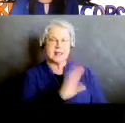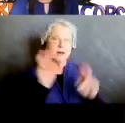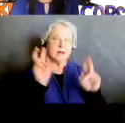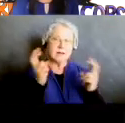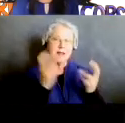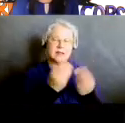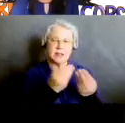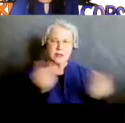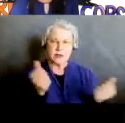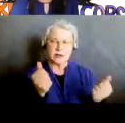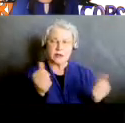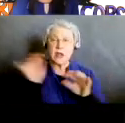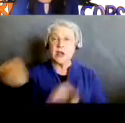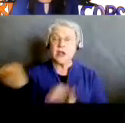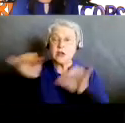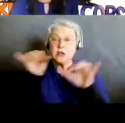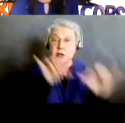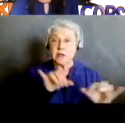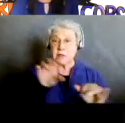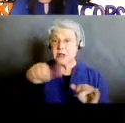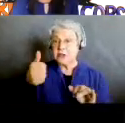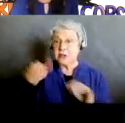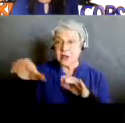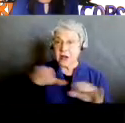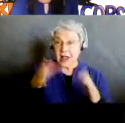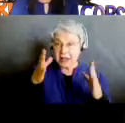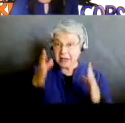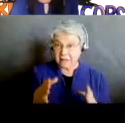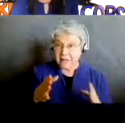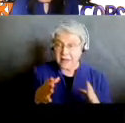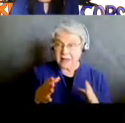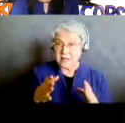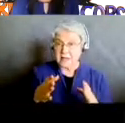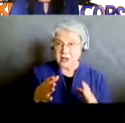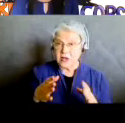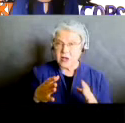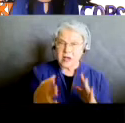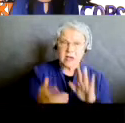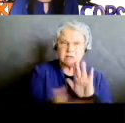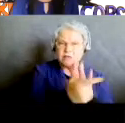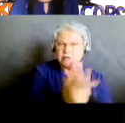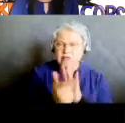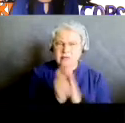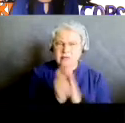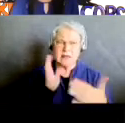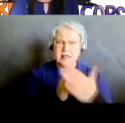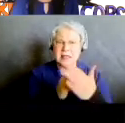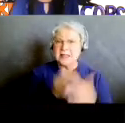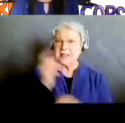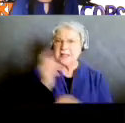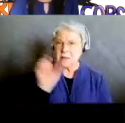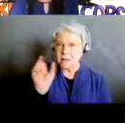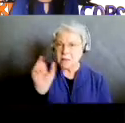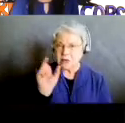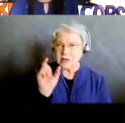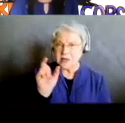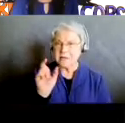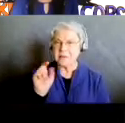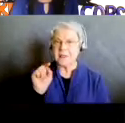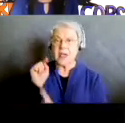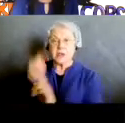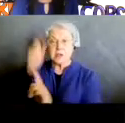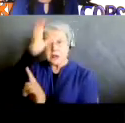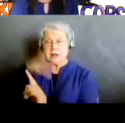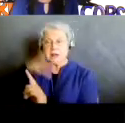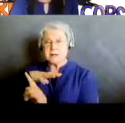the indigenous activists who welcomed those excluded by the Muslim ban, Maori representatives from Christchurch welcomed